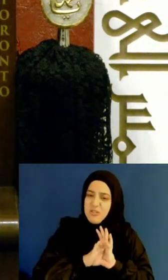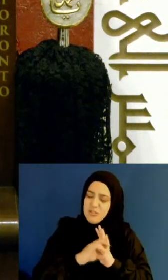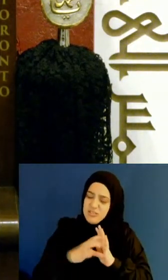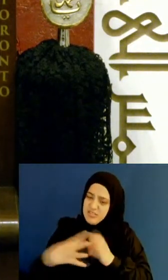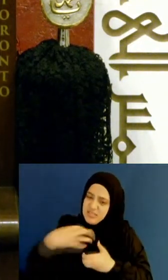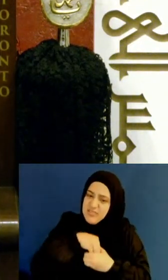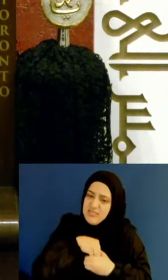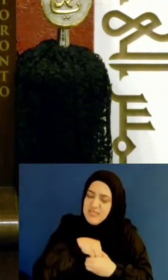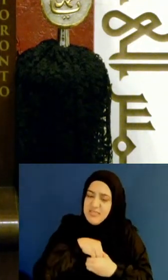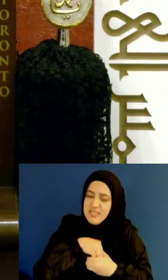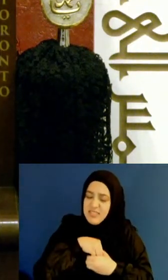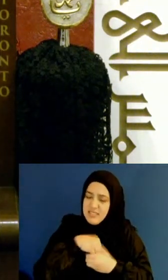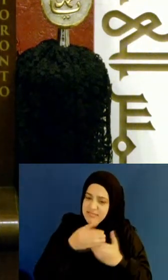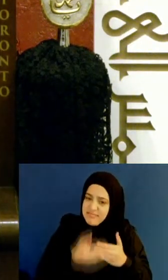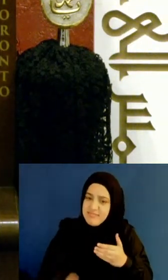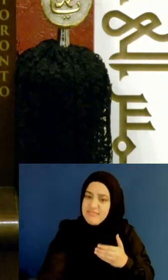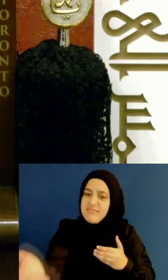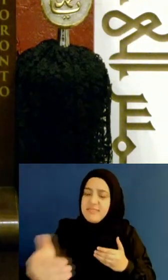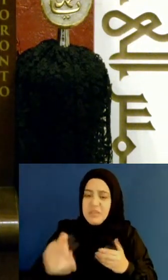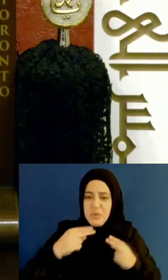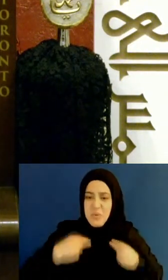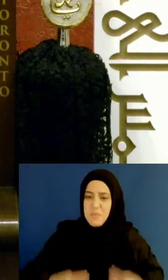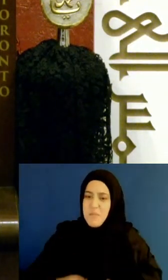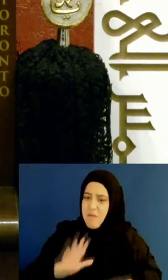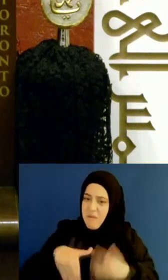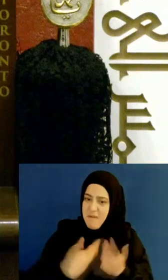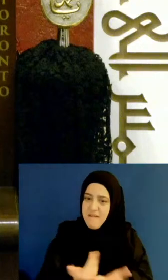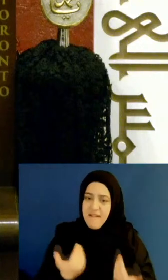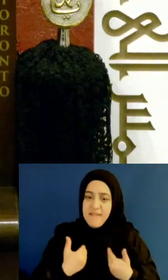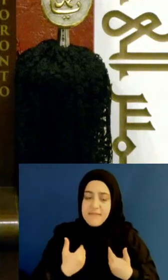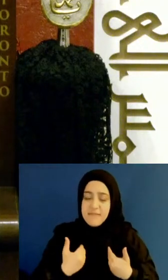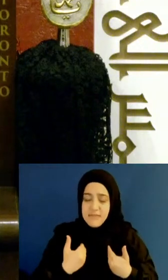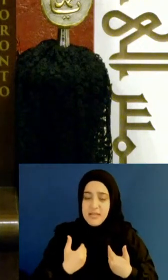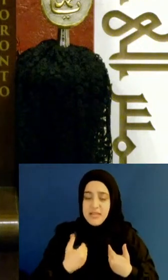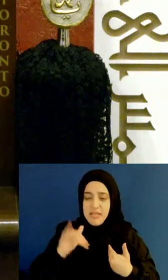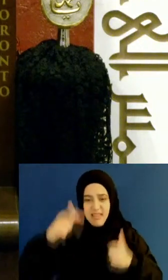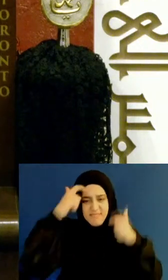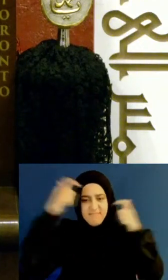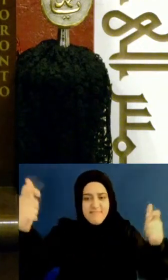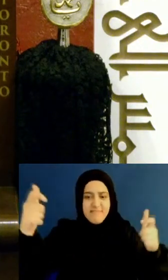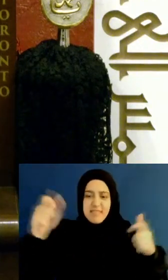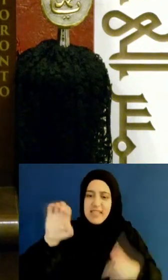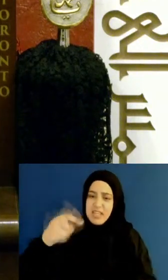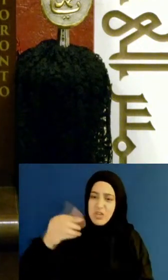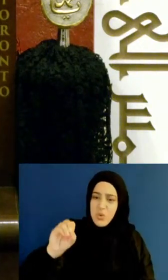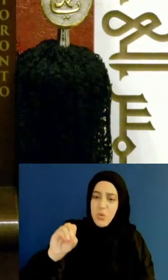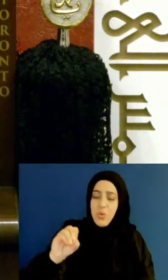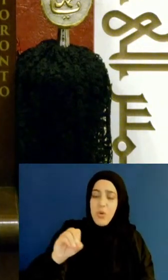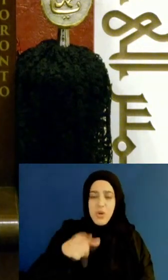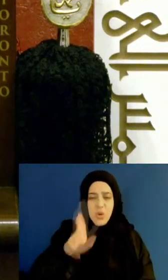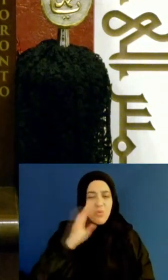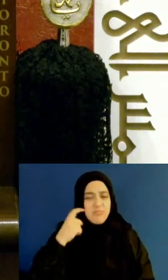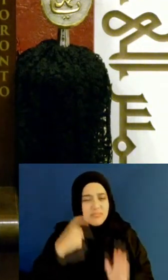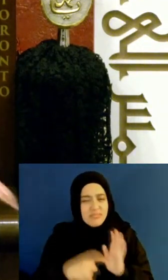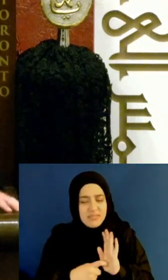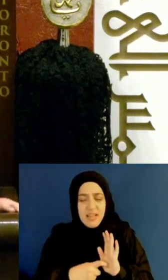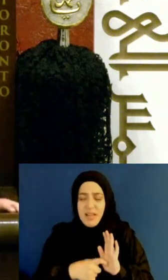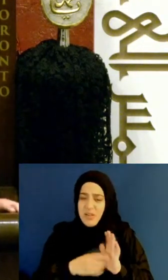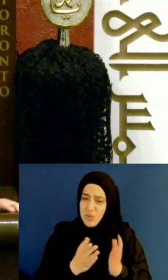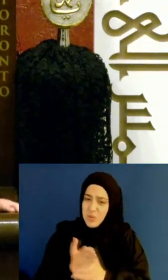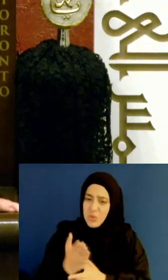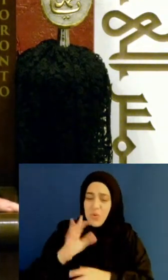man. You find that this trait continues across the passage of time throughout Bani Adam during the time